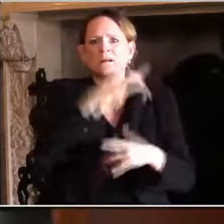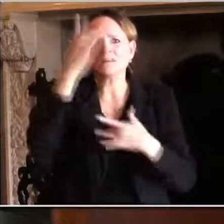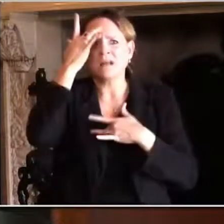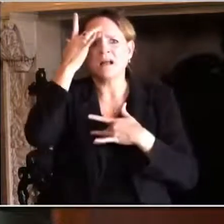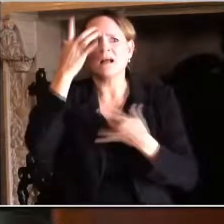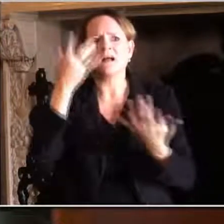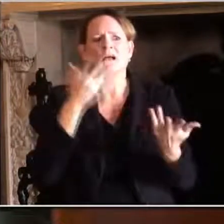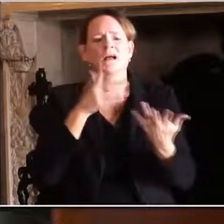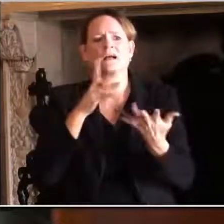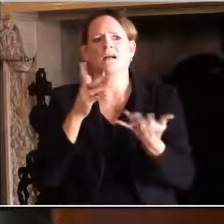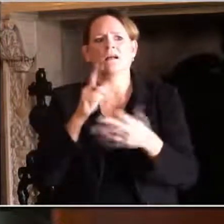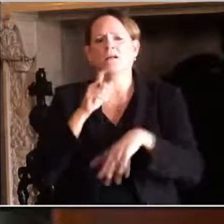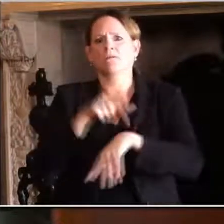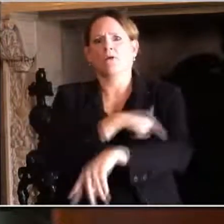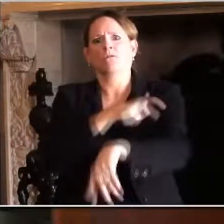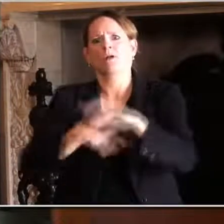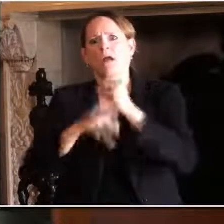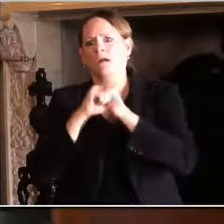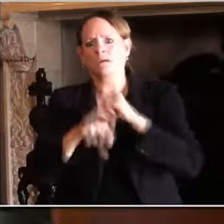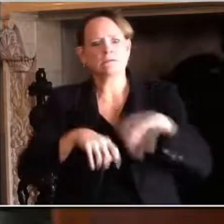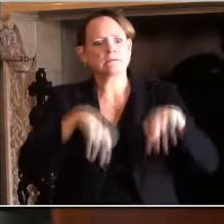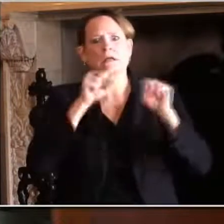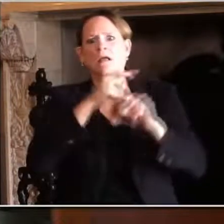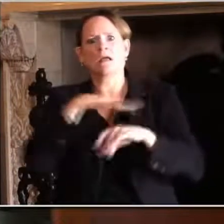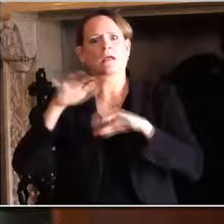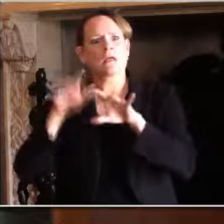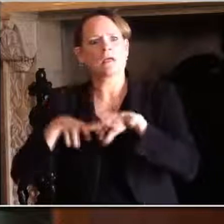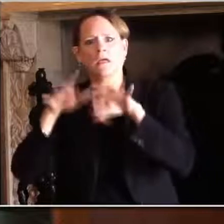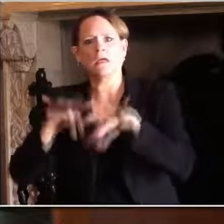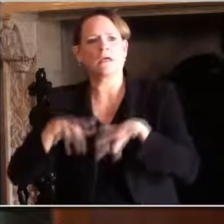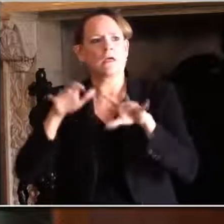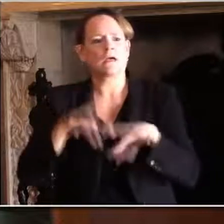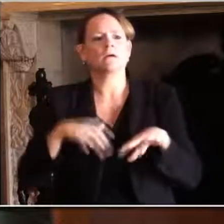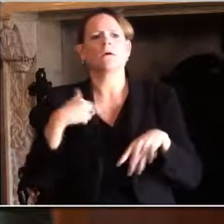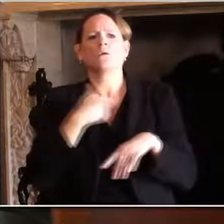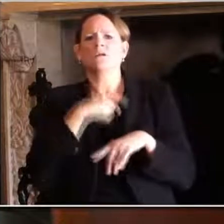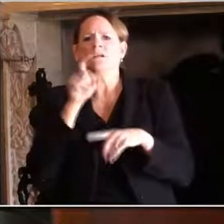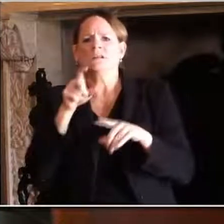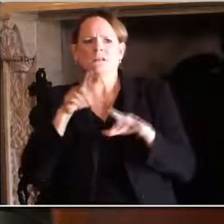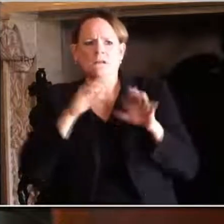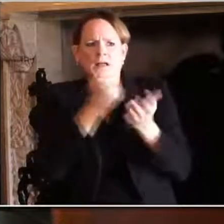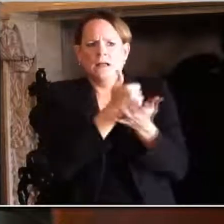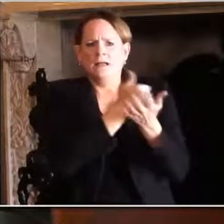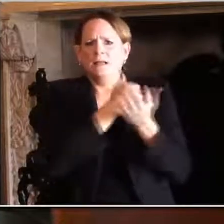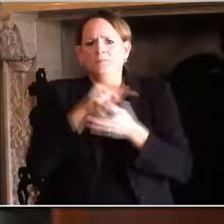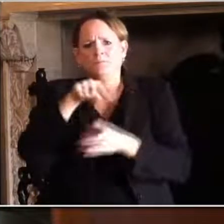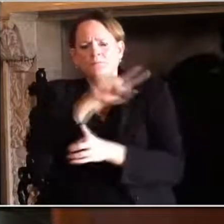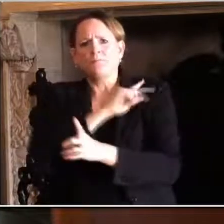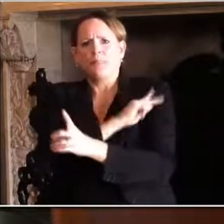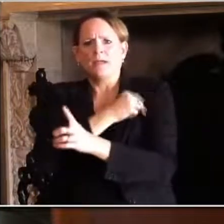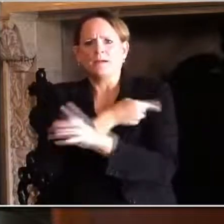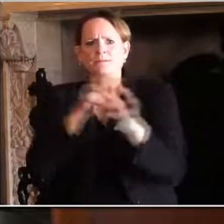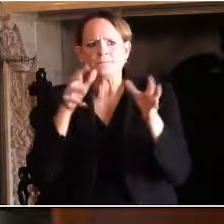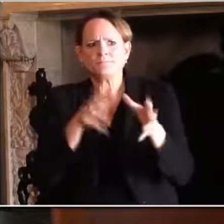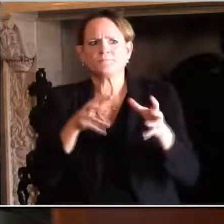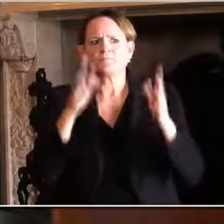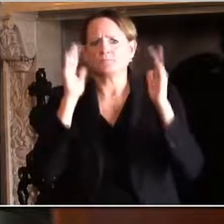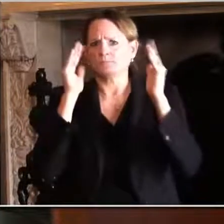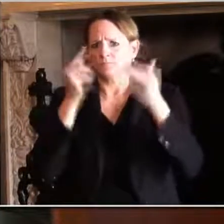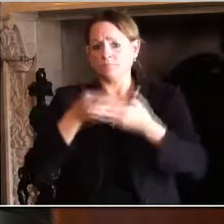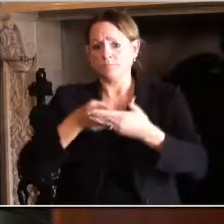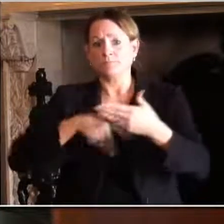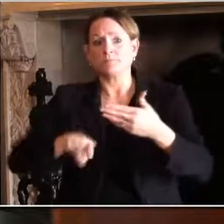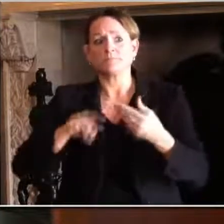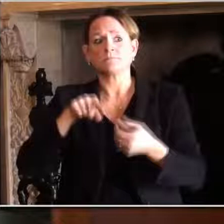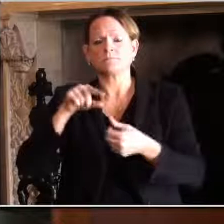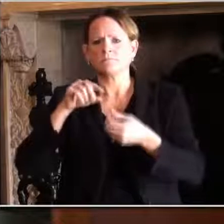these issues, and we certainly anticipate by next week that we will be in much better shape again. But